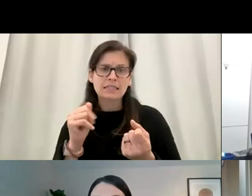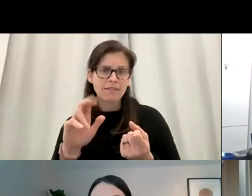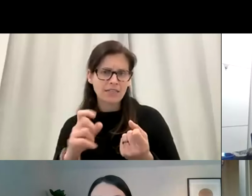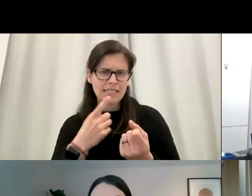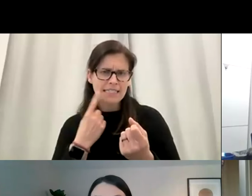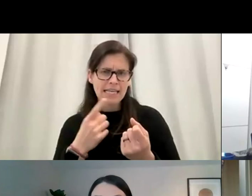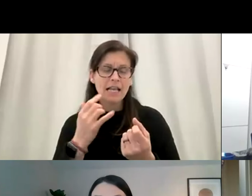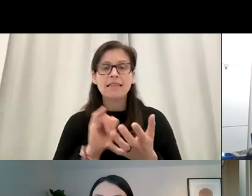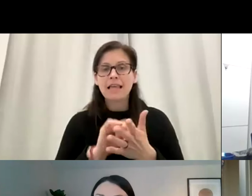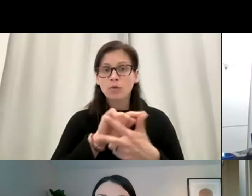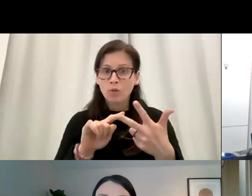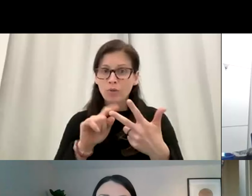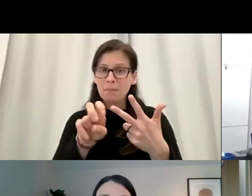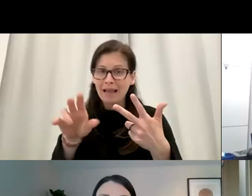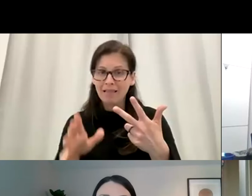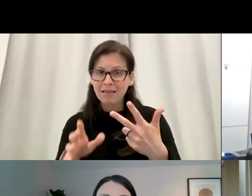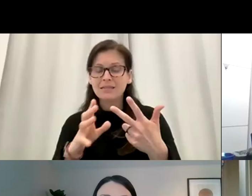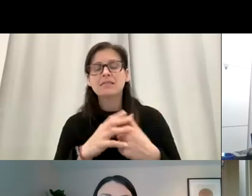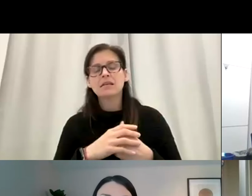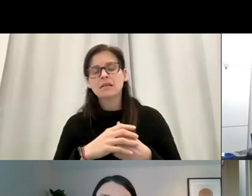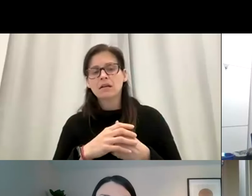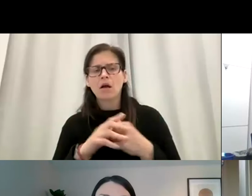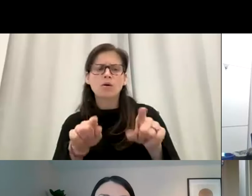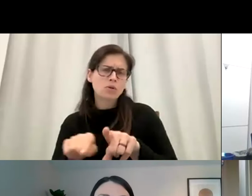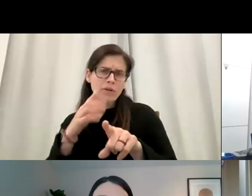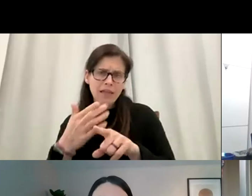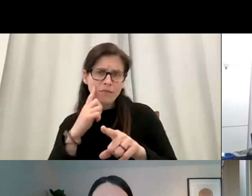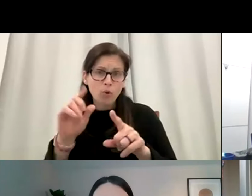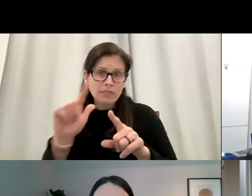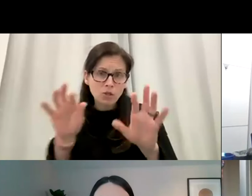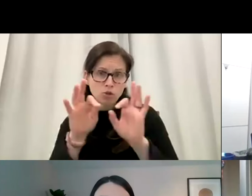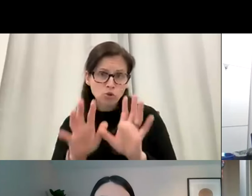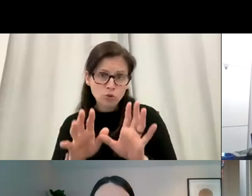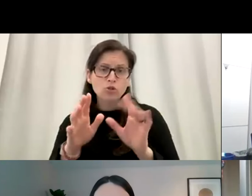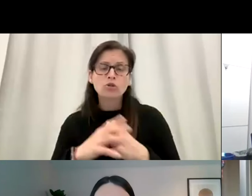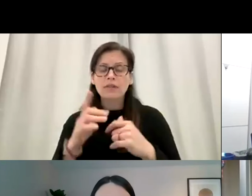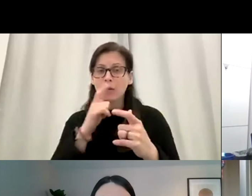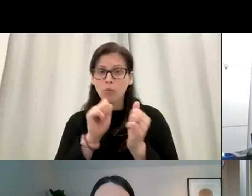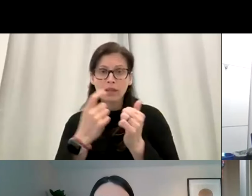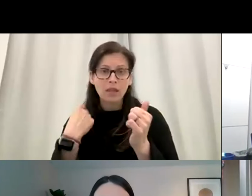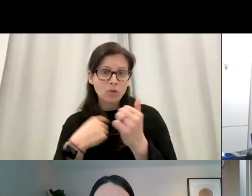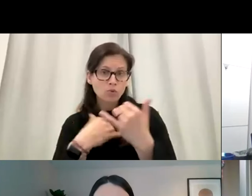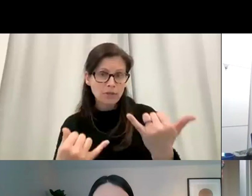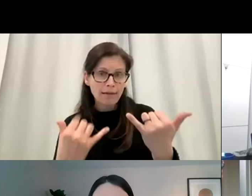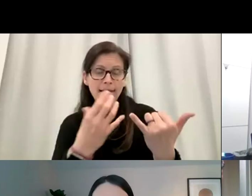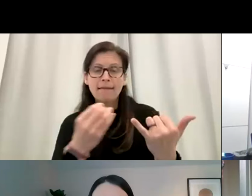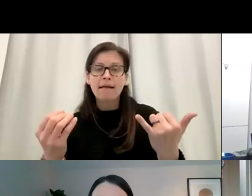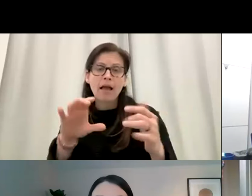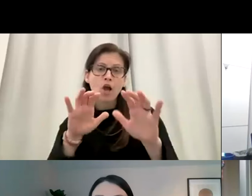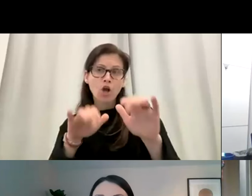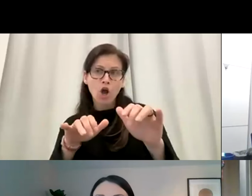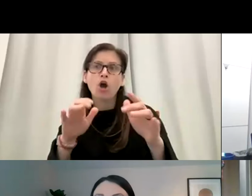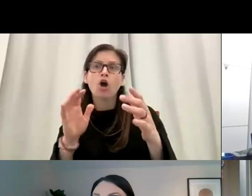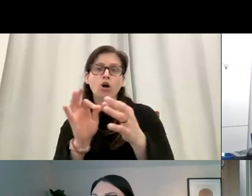Nora, Tom, Nithya, and to you too, Steph. I'll also say thank you to our ASL interpreters that were with us today, as well as our CART